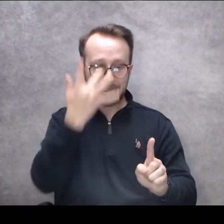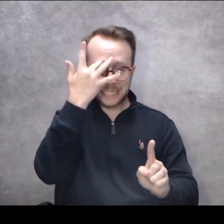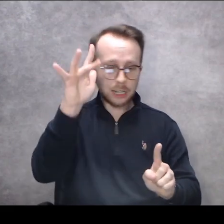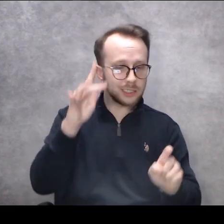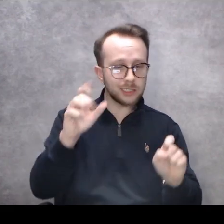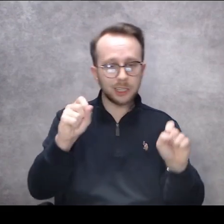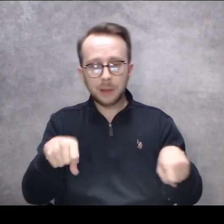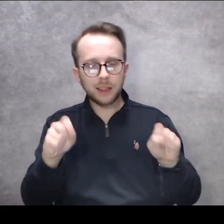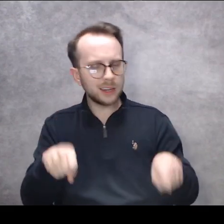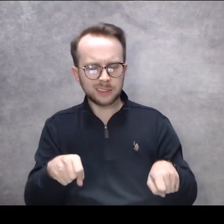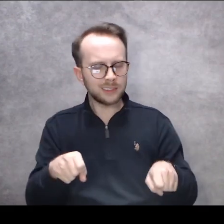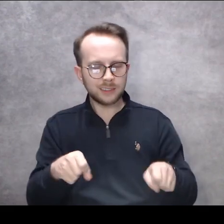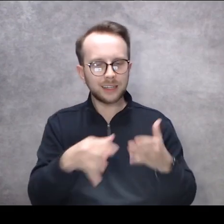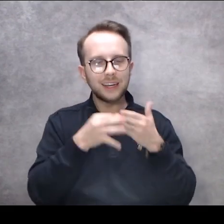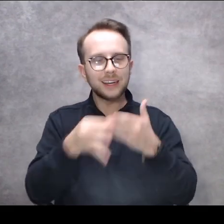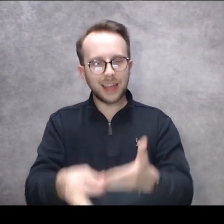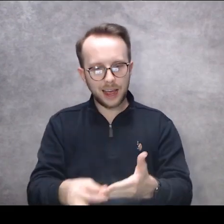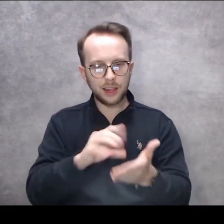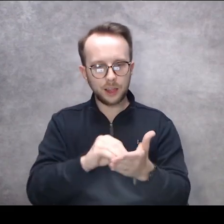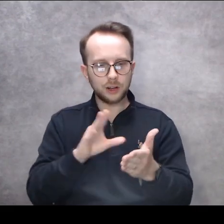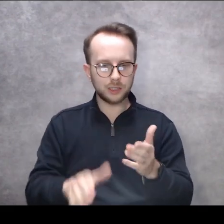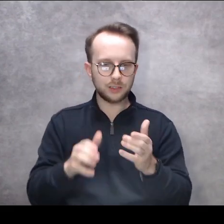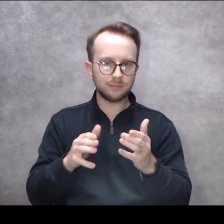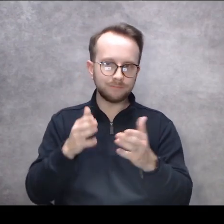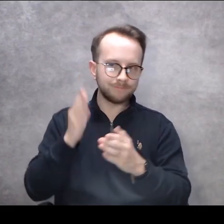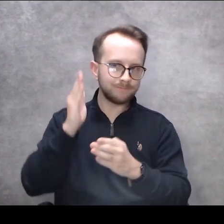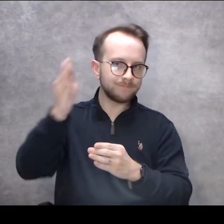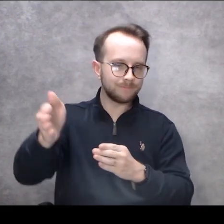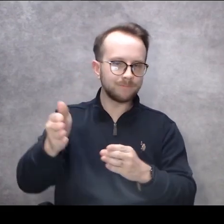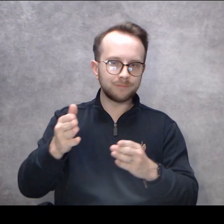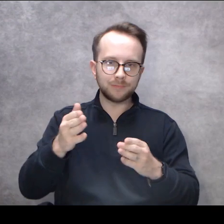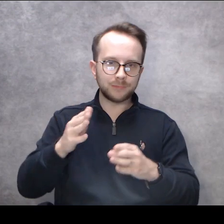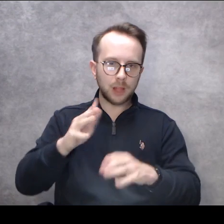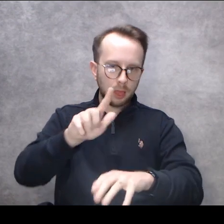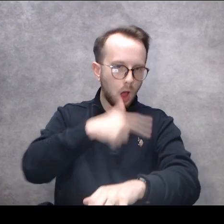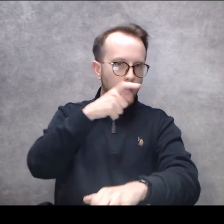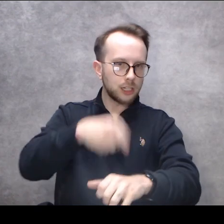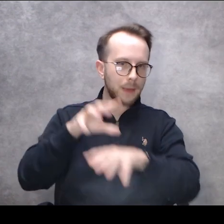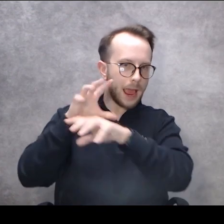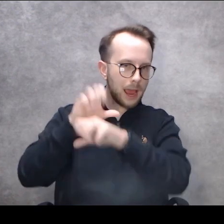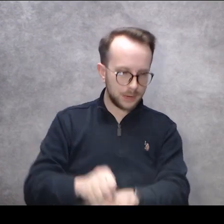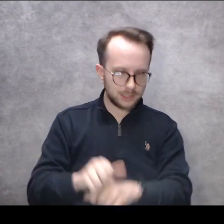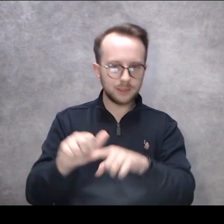can guide learners towards successful long-term habits and learning practices.